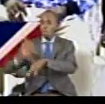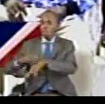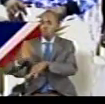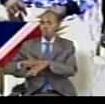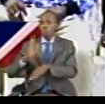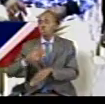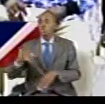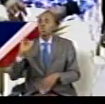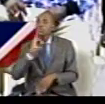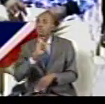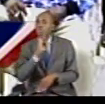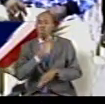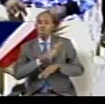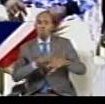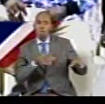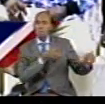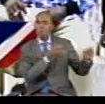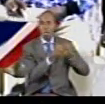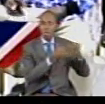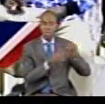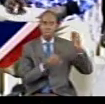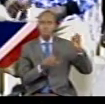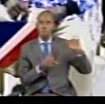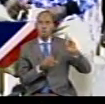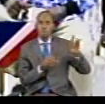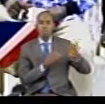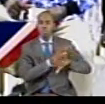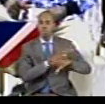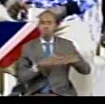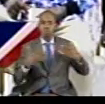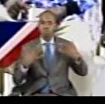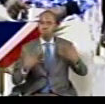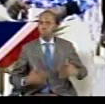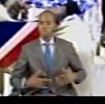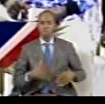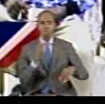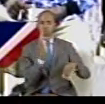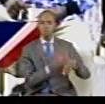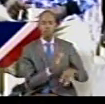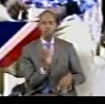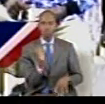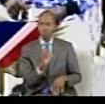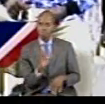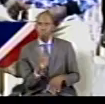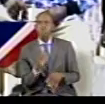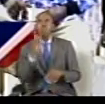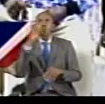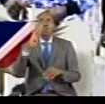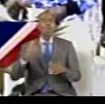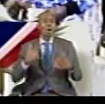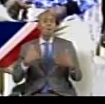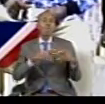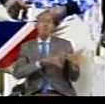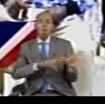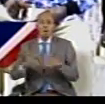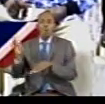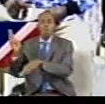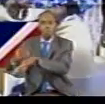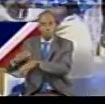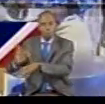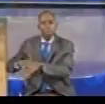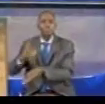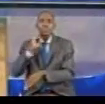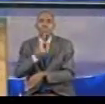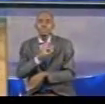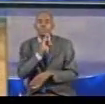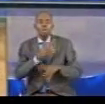don't fight with them, don't distress them. I've given them their land. I'm not going to give you any possession